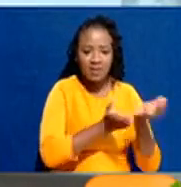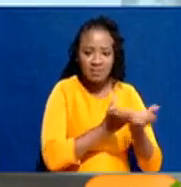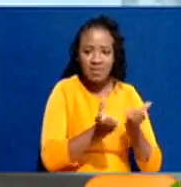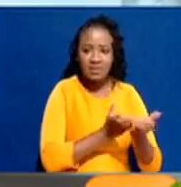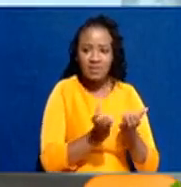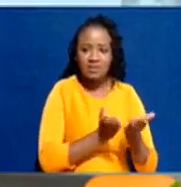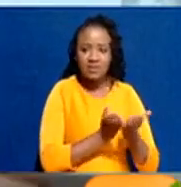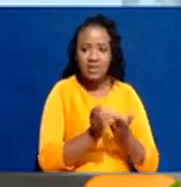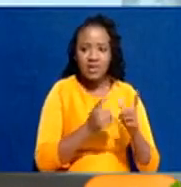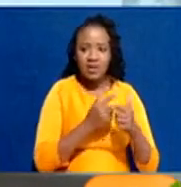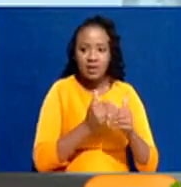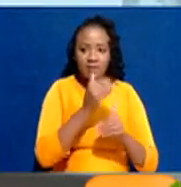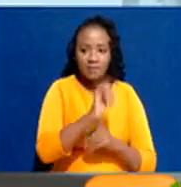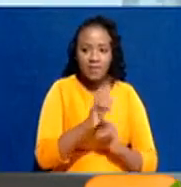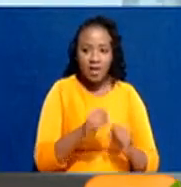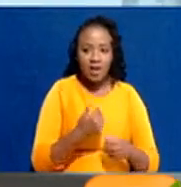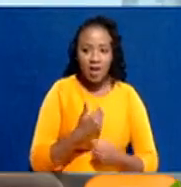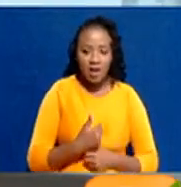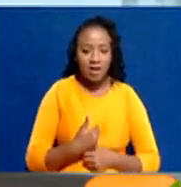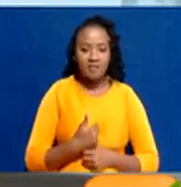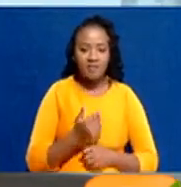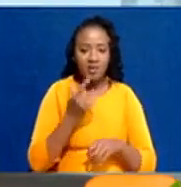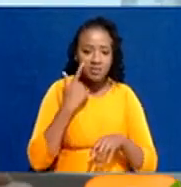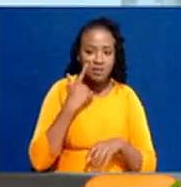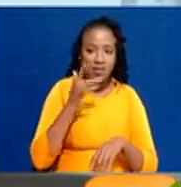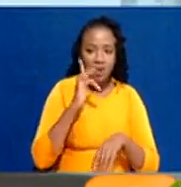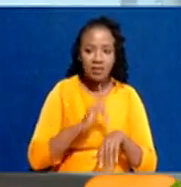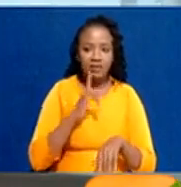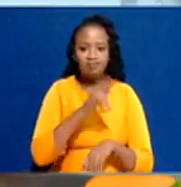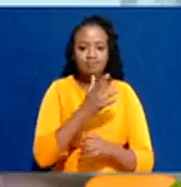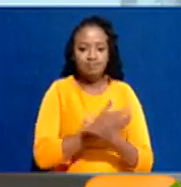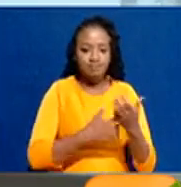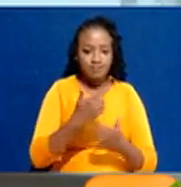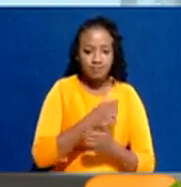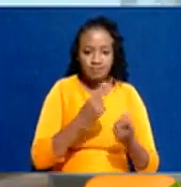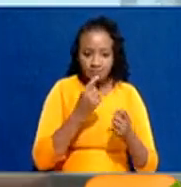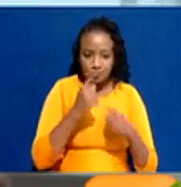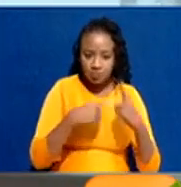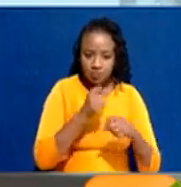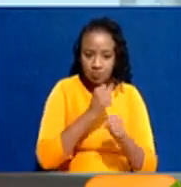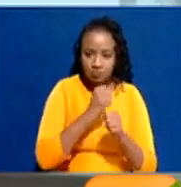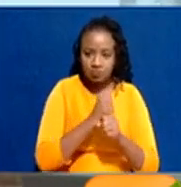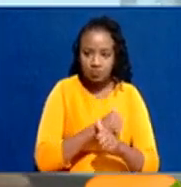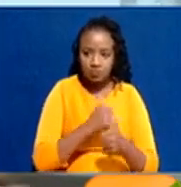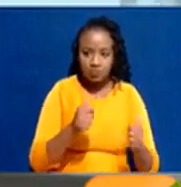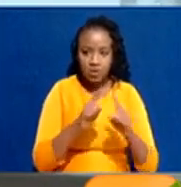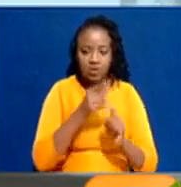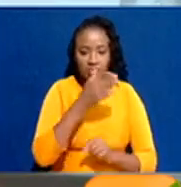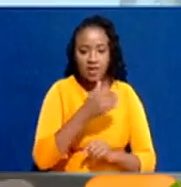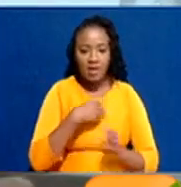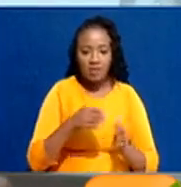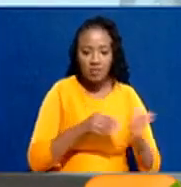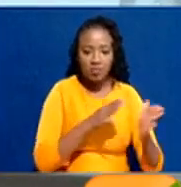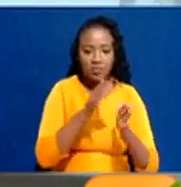we can have demonstration effect that actually this is an economy that really does work and there is opportunity for